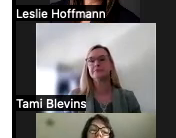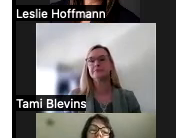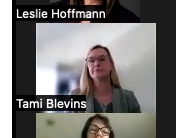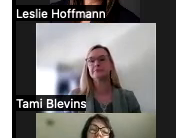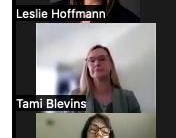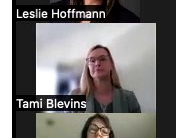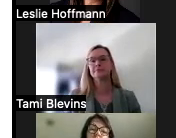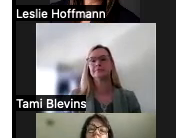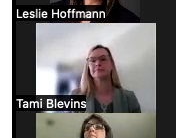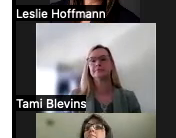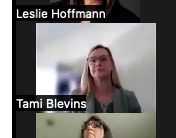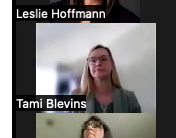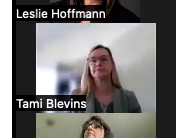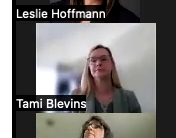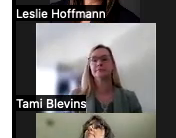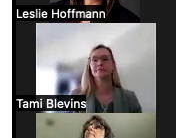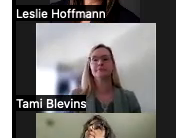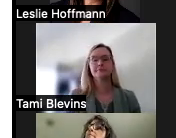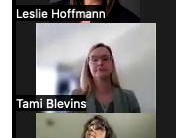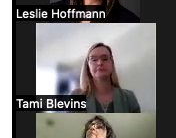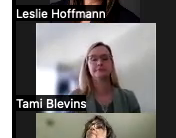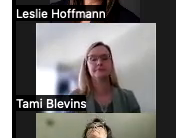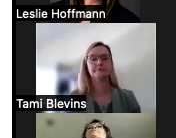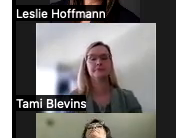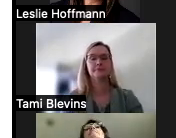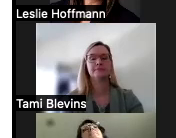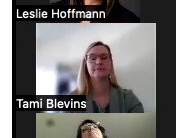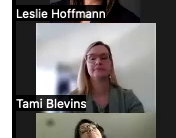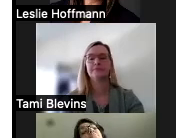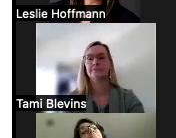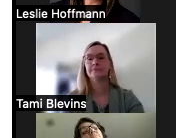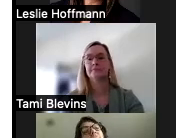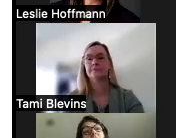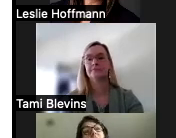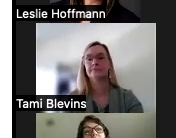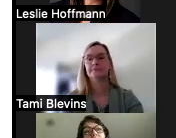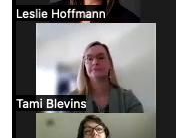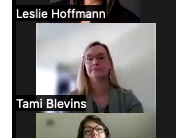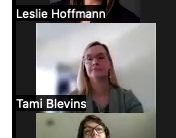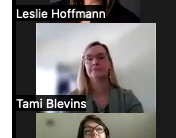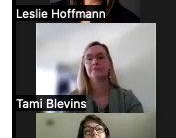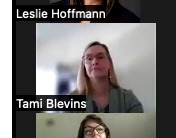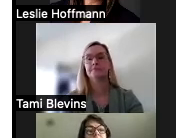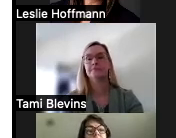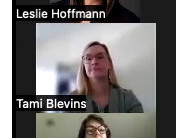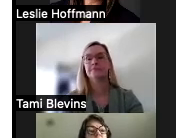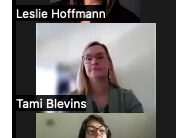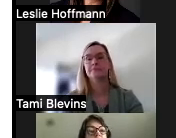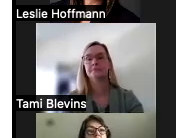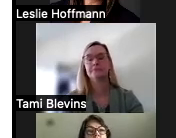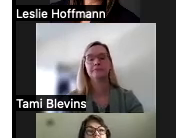by increasing the number of prevention services that we have in our state, really building